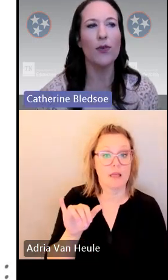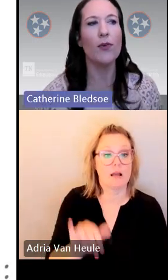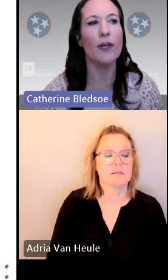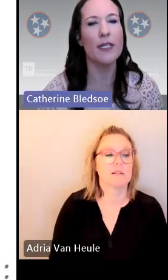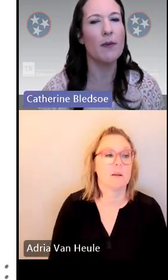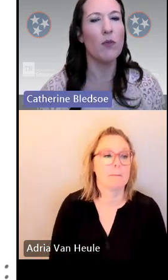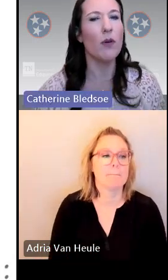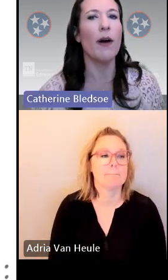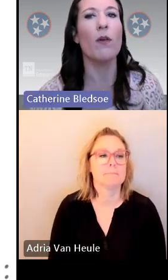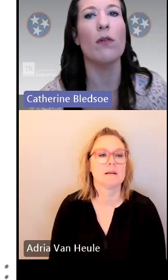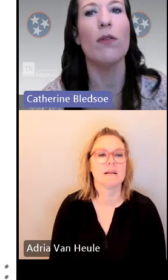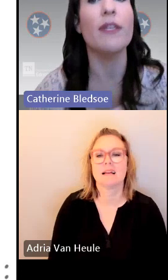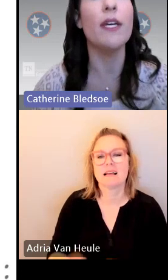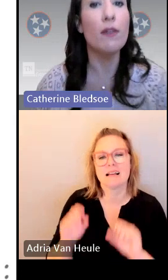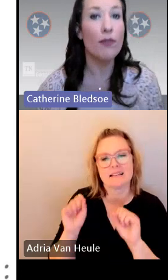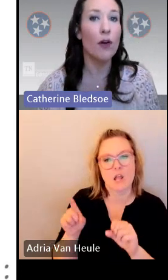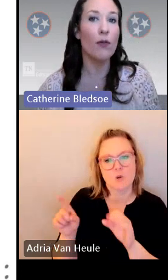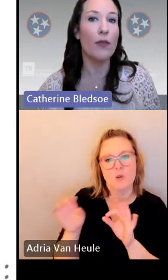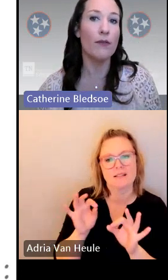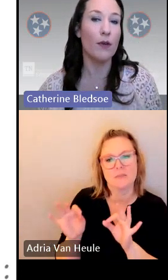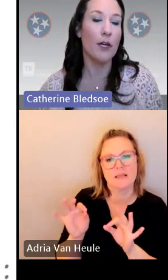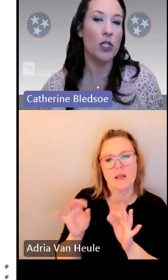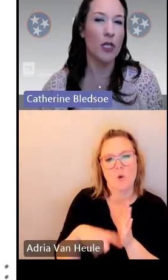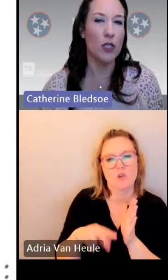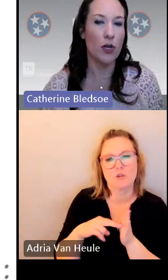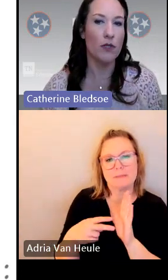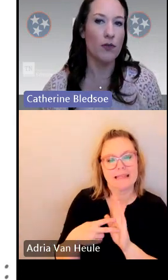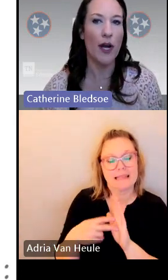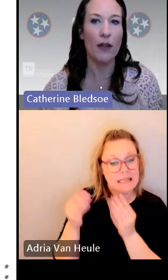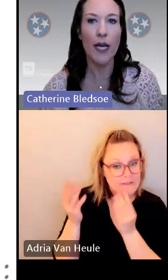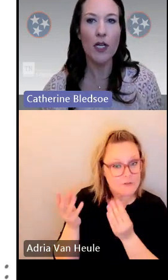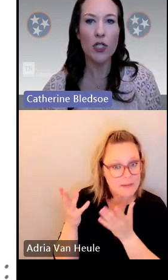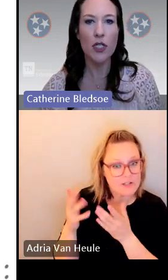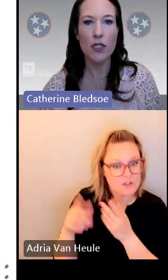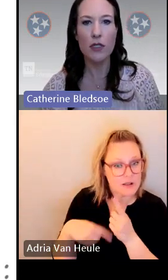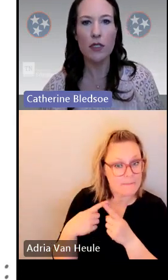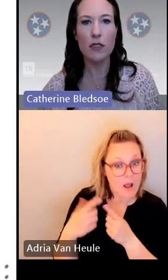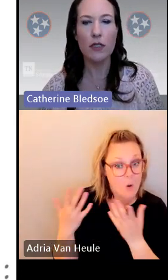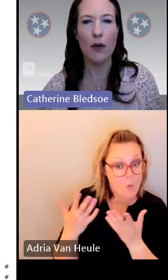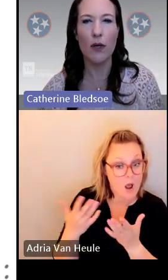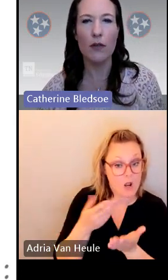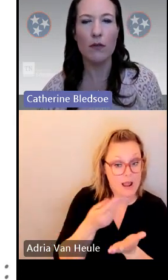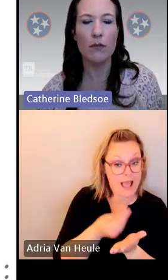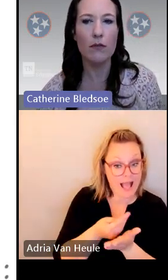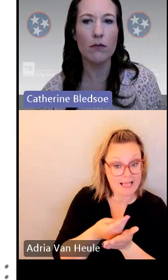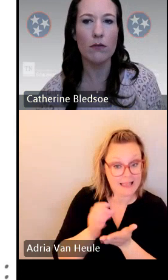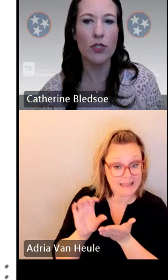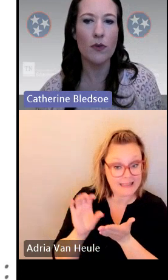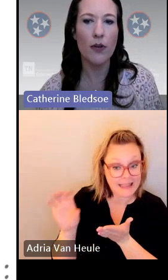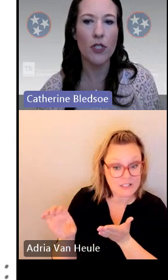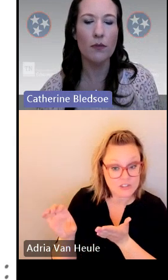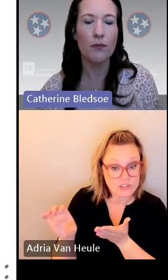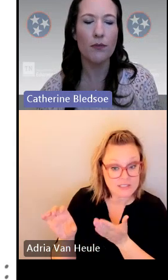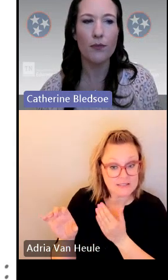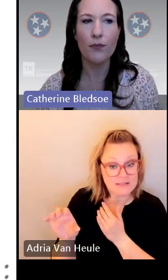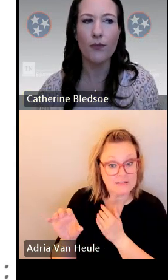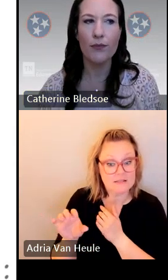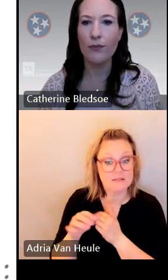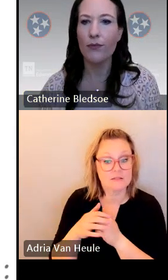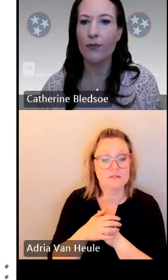Can you explain more about the information in terms of your allocations? Is that what she's referring